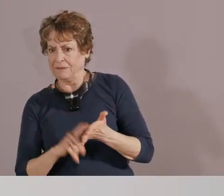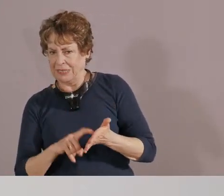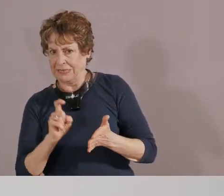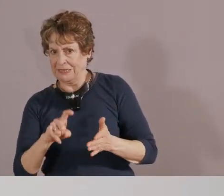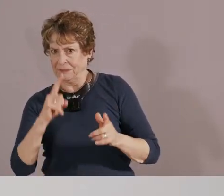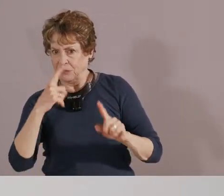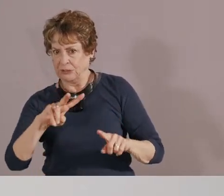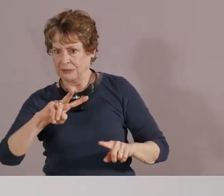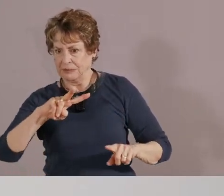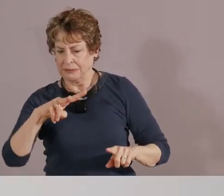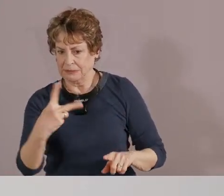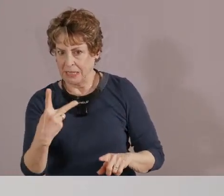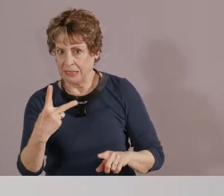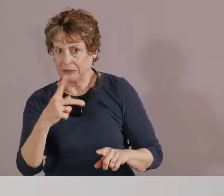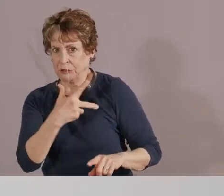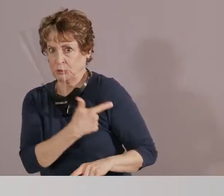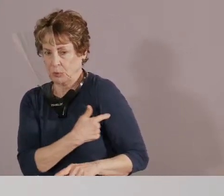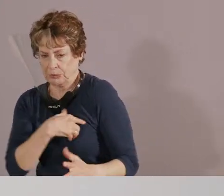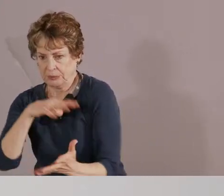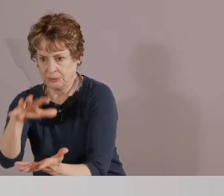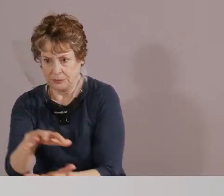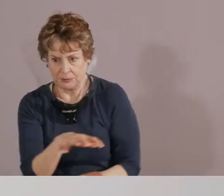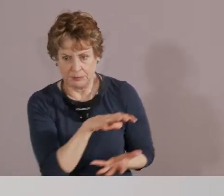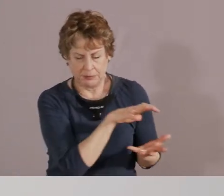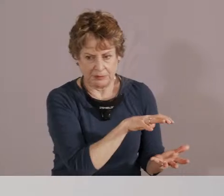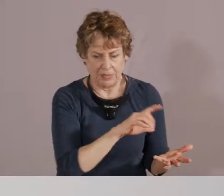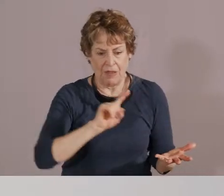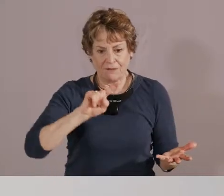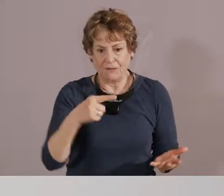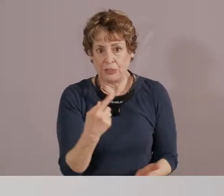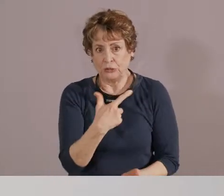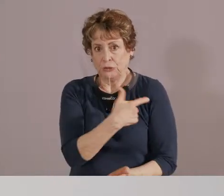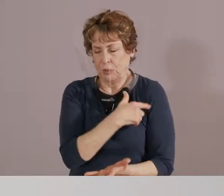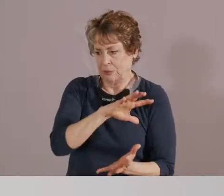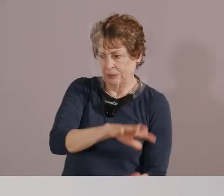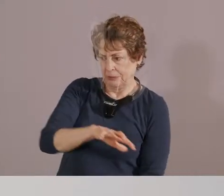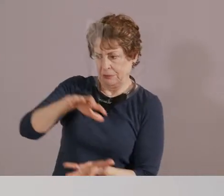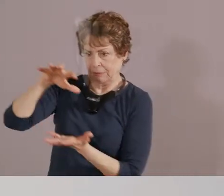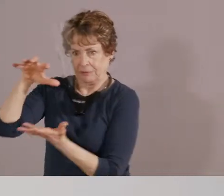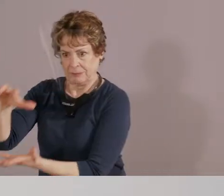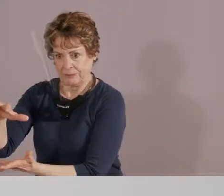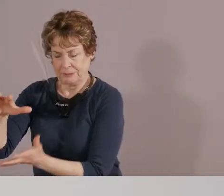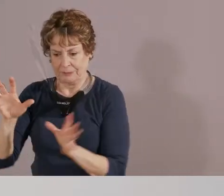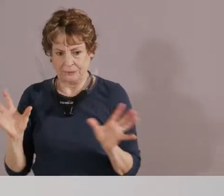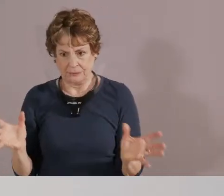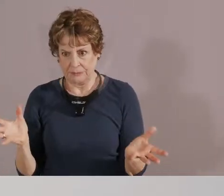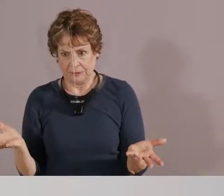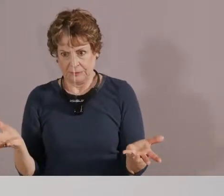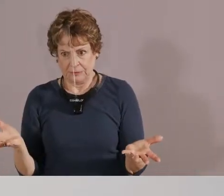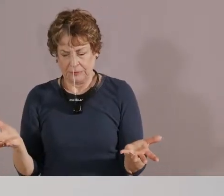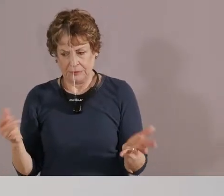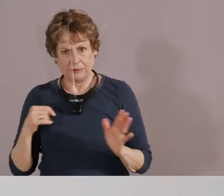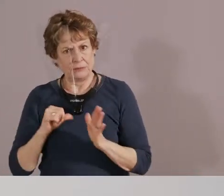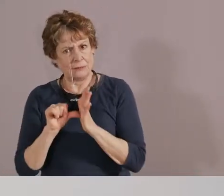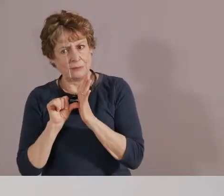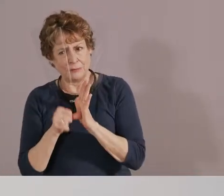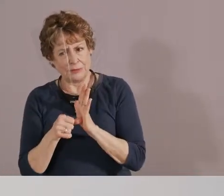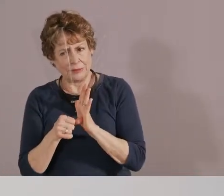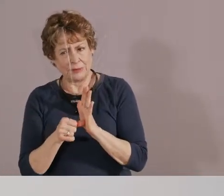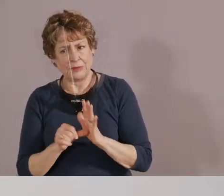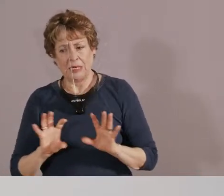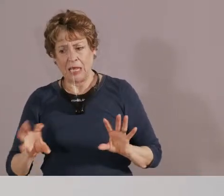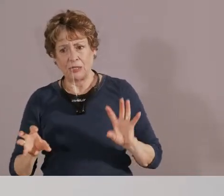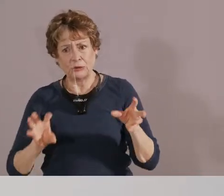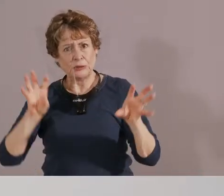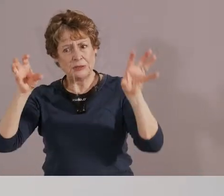trying to keep that intact to the counties. Making sure that people get their second doses is important, because we know that people aren't going to